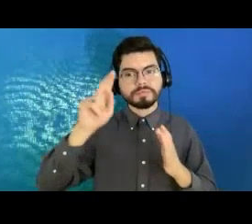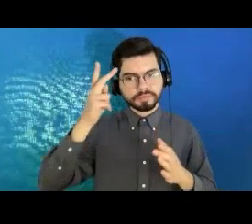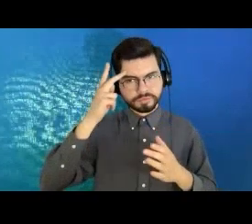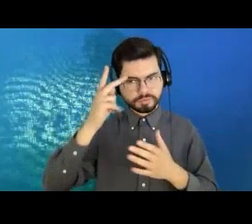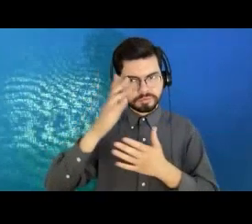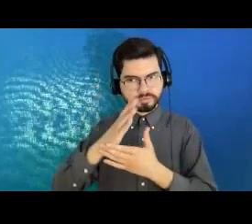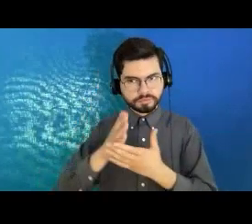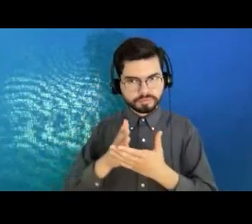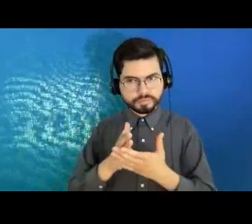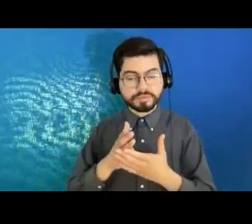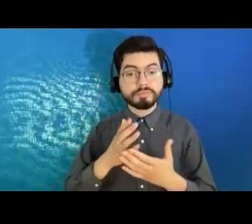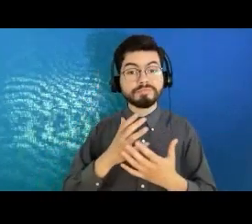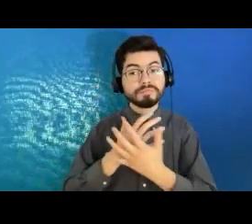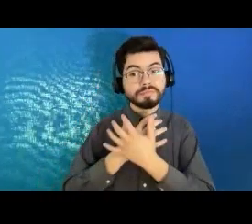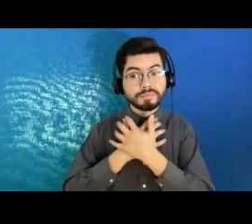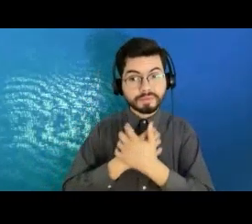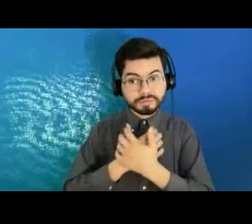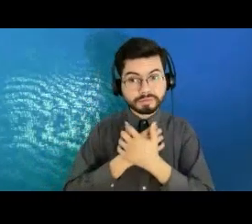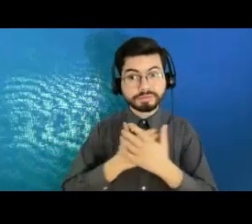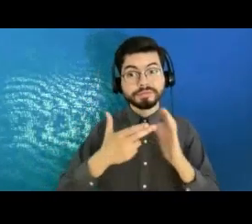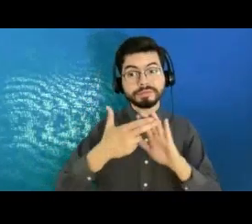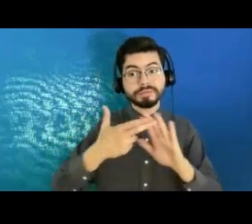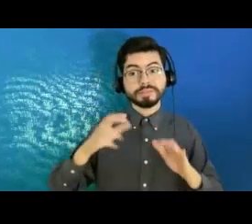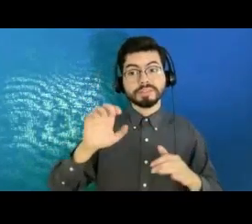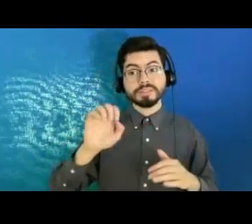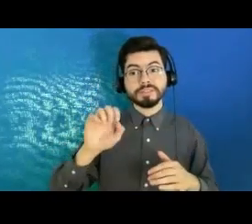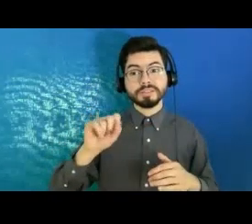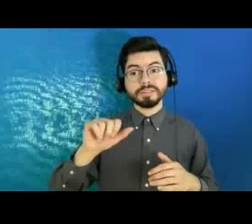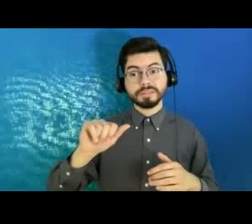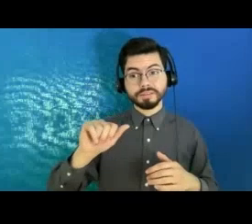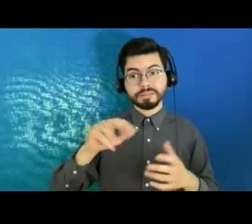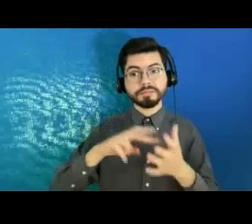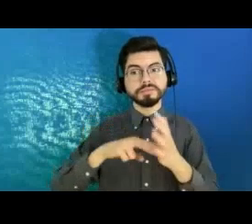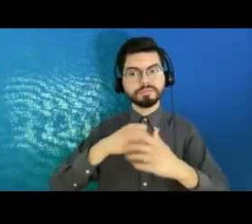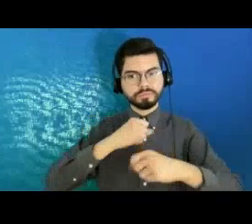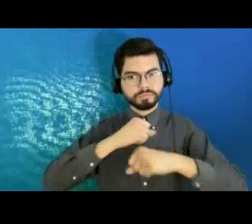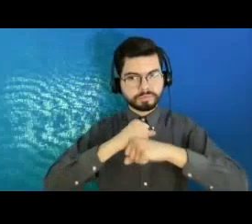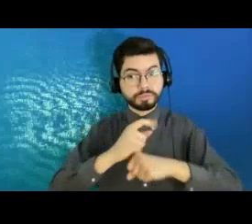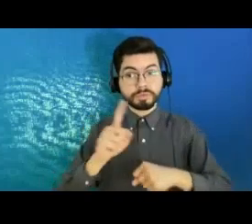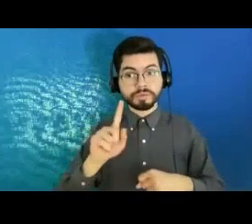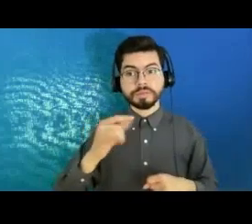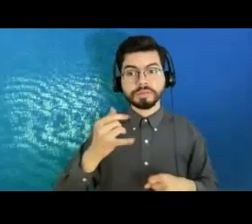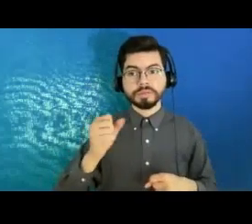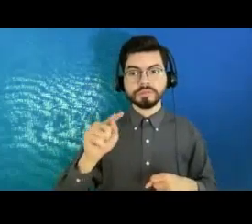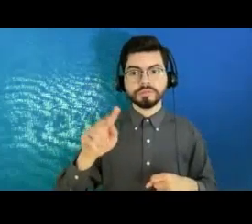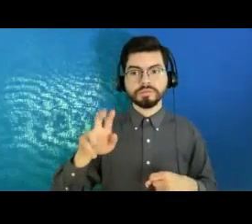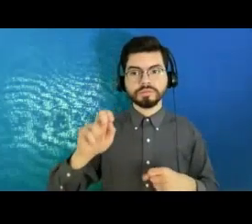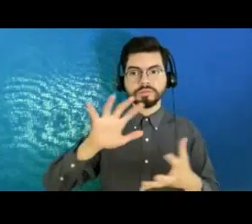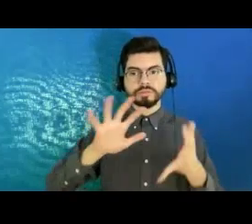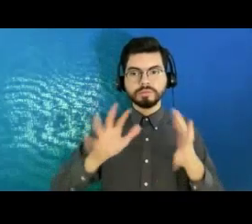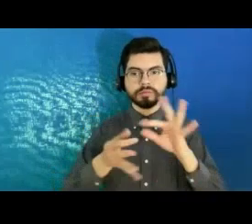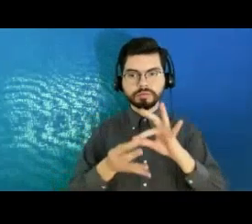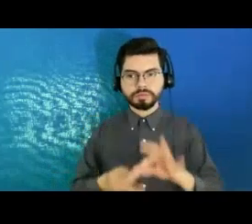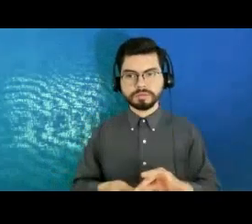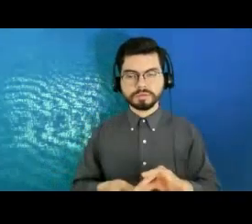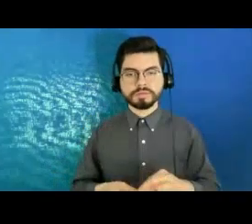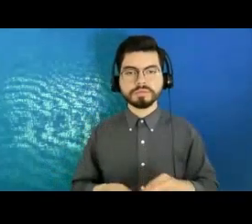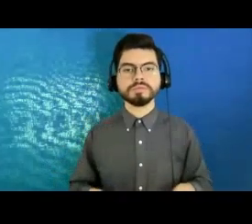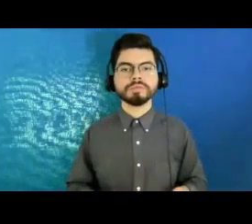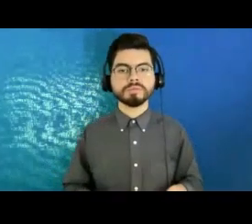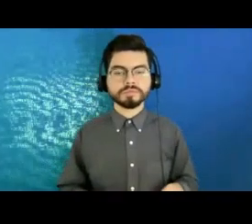And bears are currently listed under the ESA, which means they're protected in the greater Yellowstone ecosystem. But they have